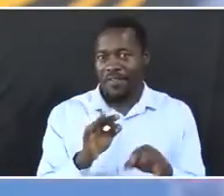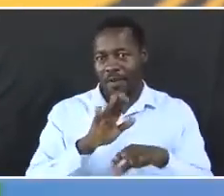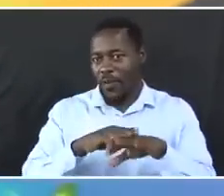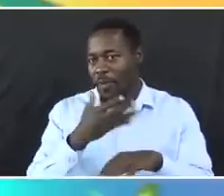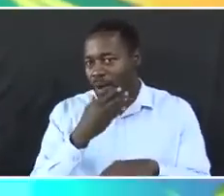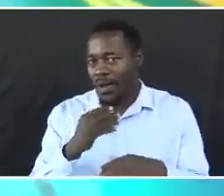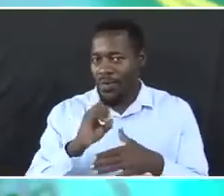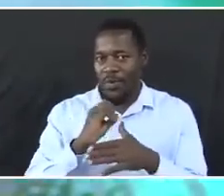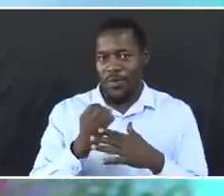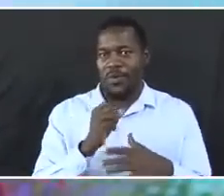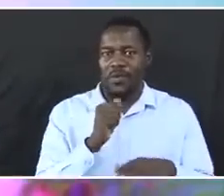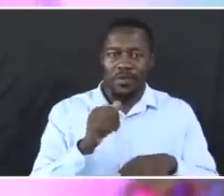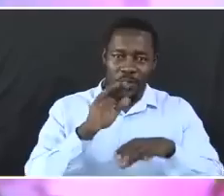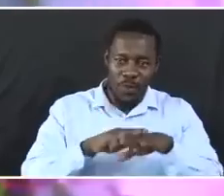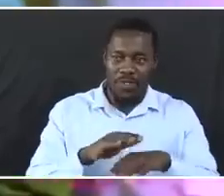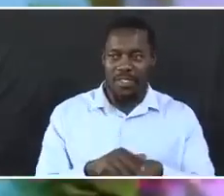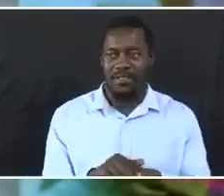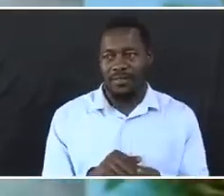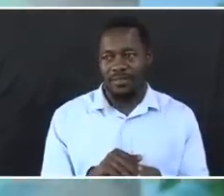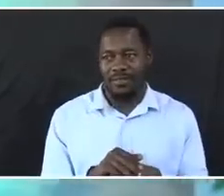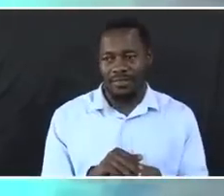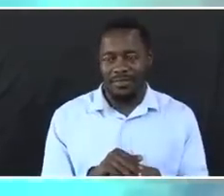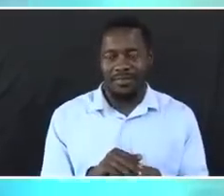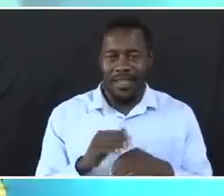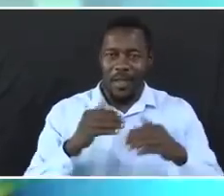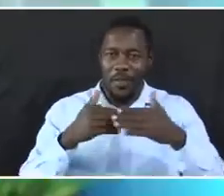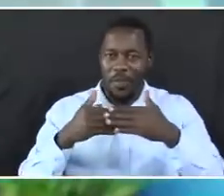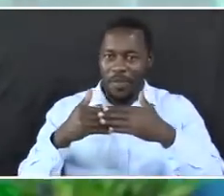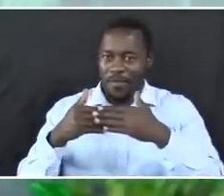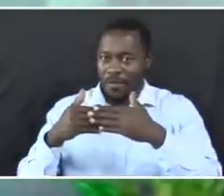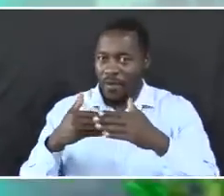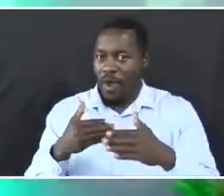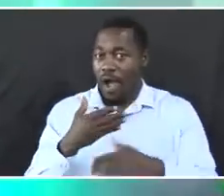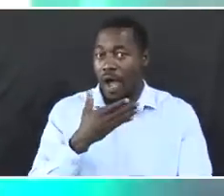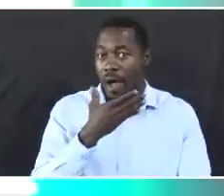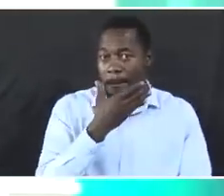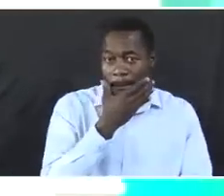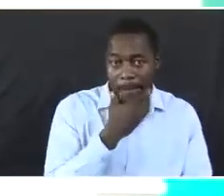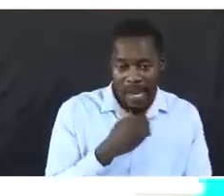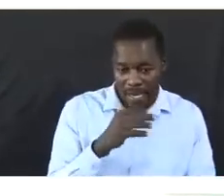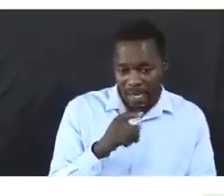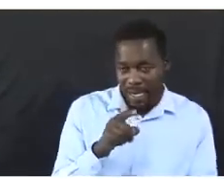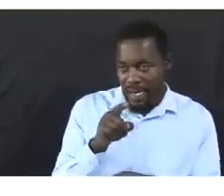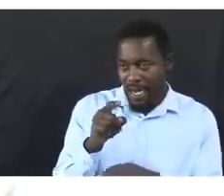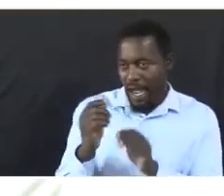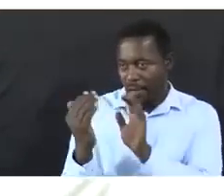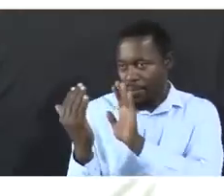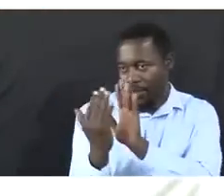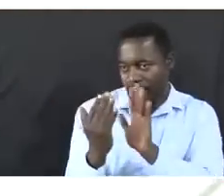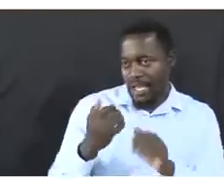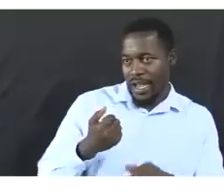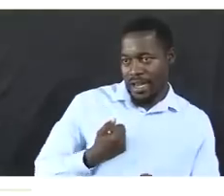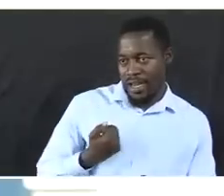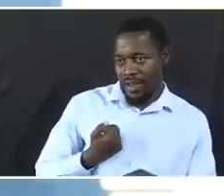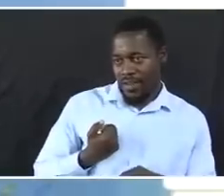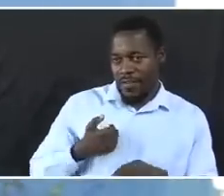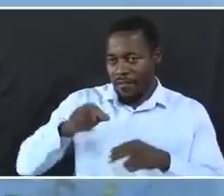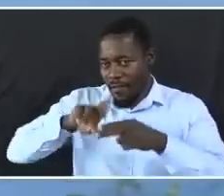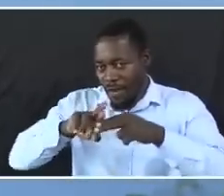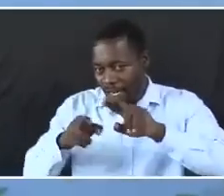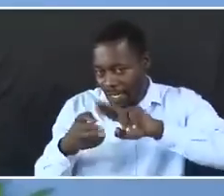White says this, before a man asks a girl for a